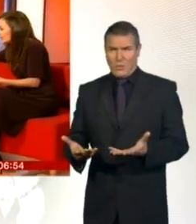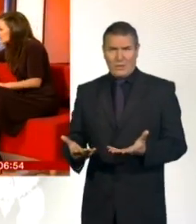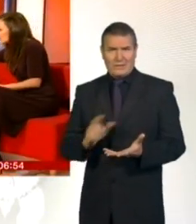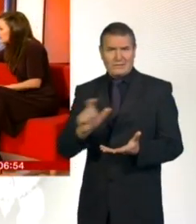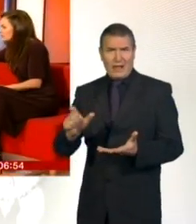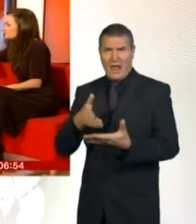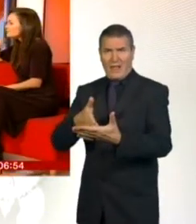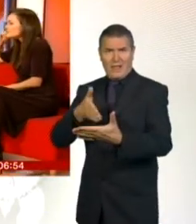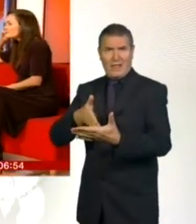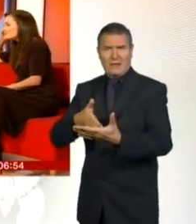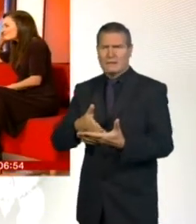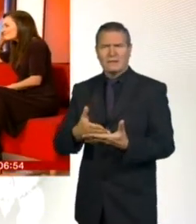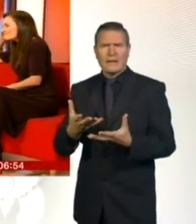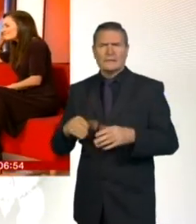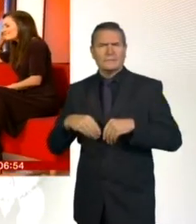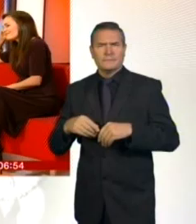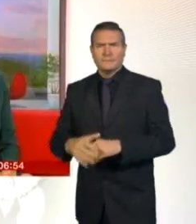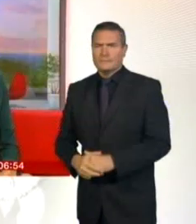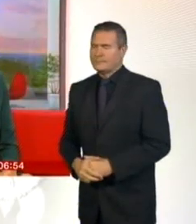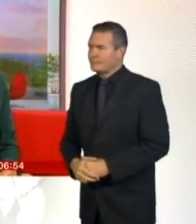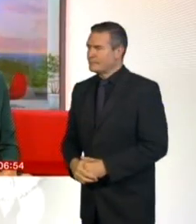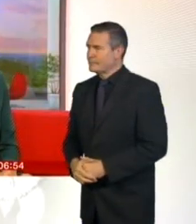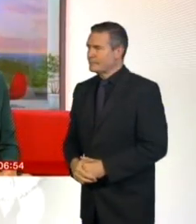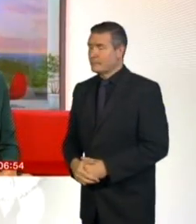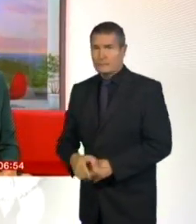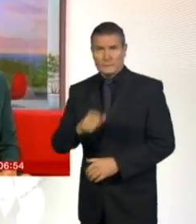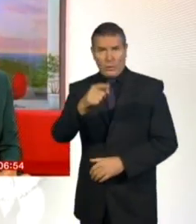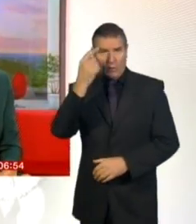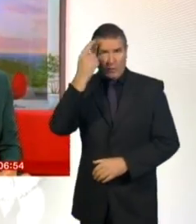still don't have this. OK, thank you. See you later. Thanks very much. And do let us know what you think about that as well.